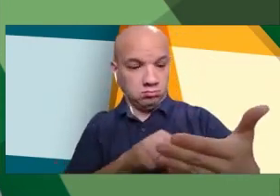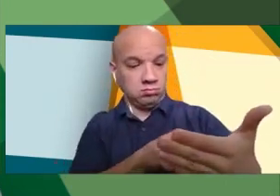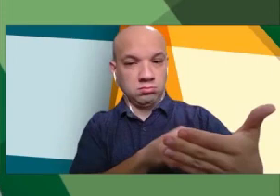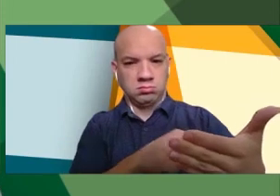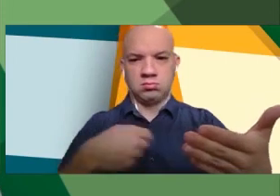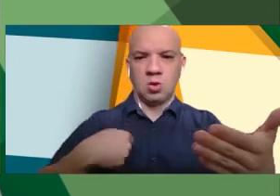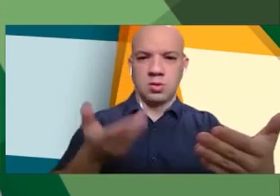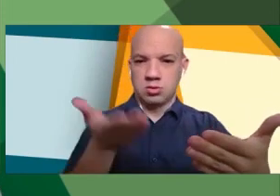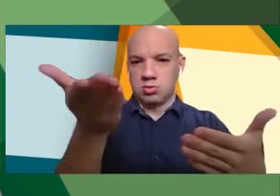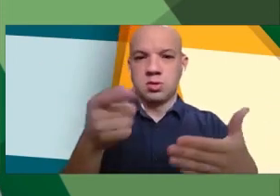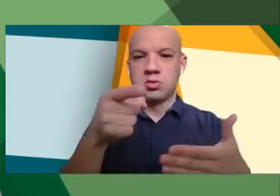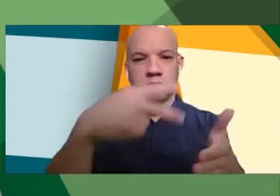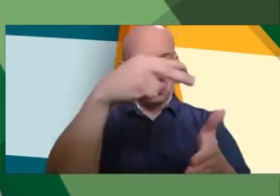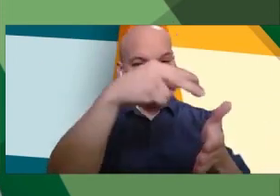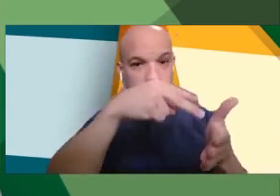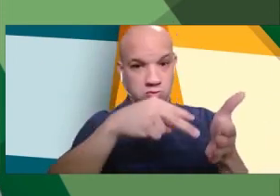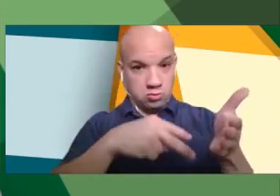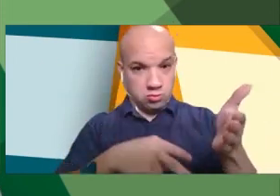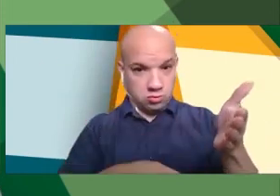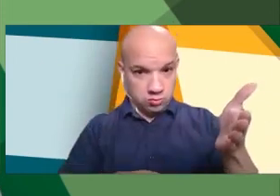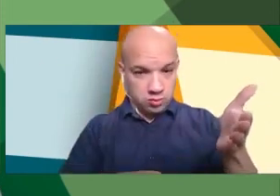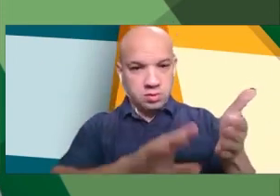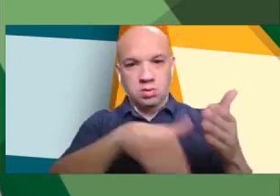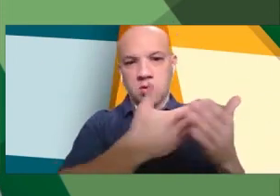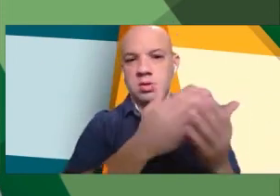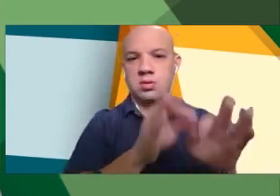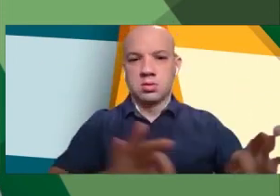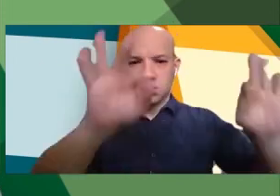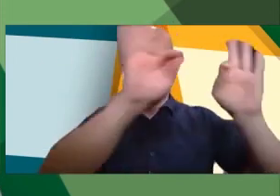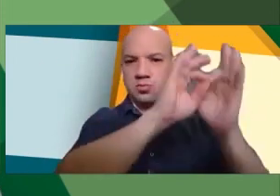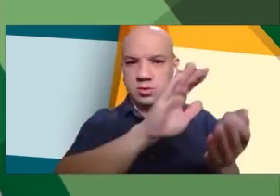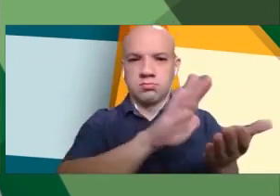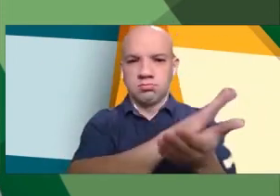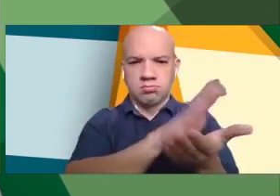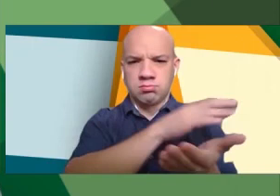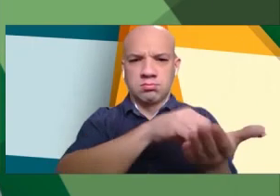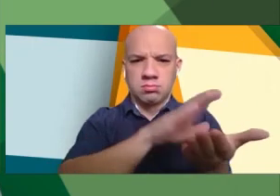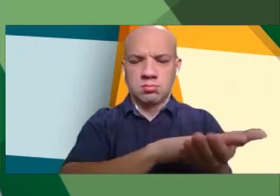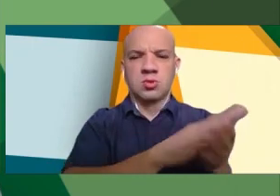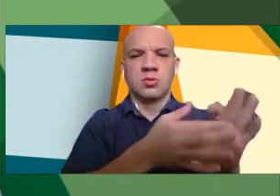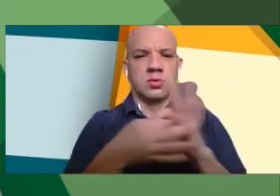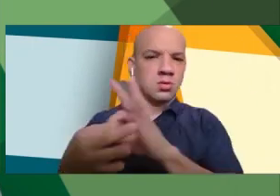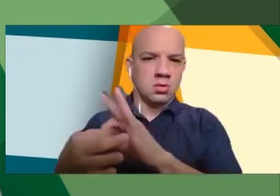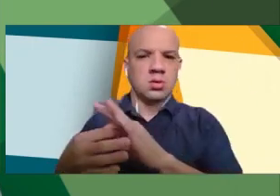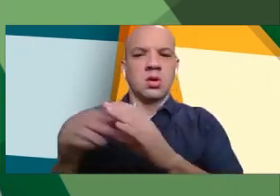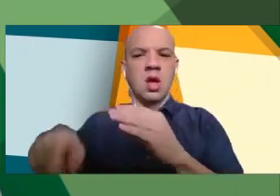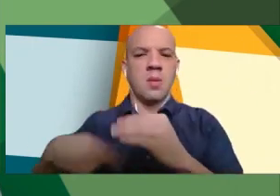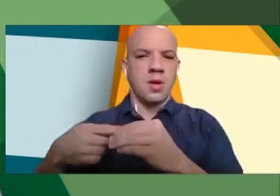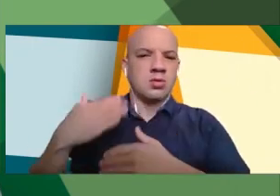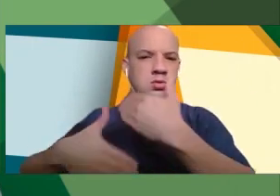you read this important document regarding the procurement process in